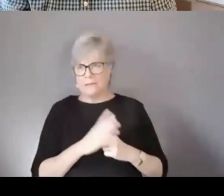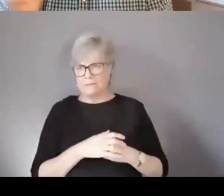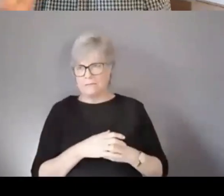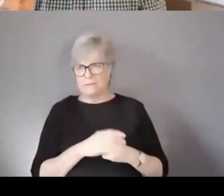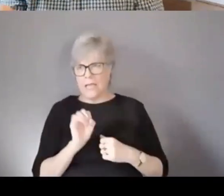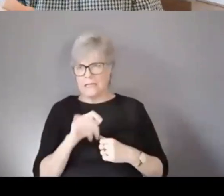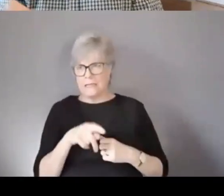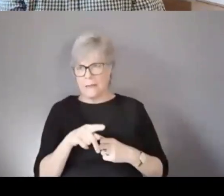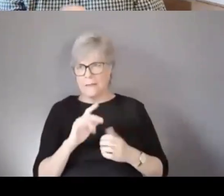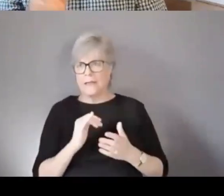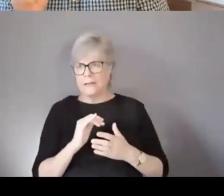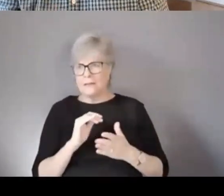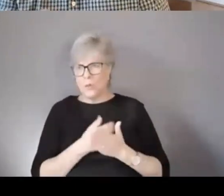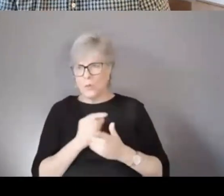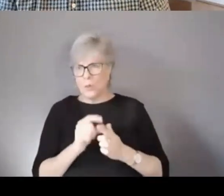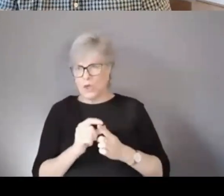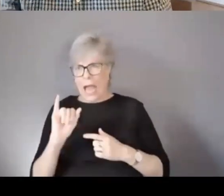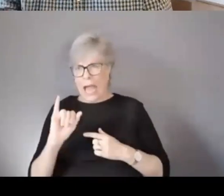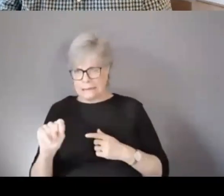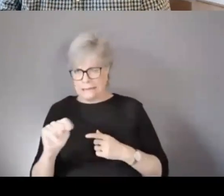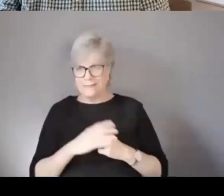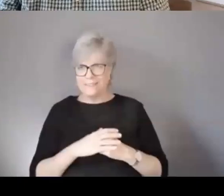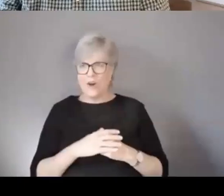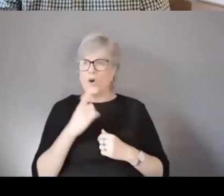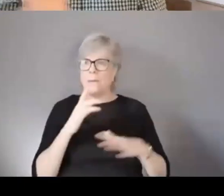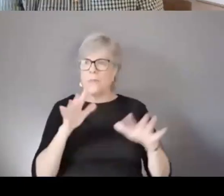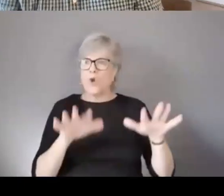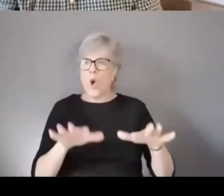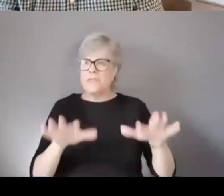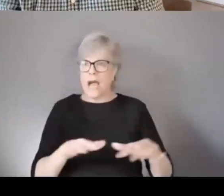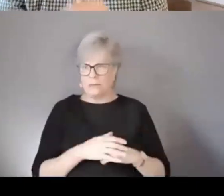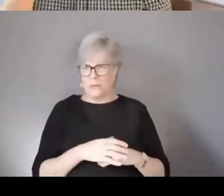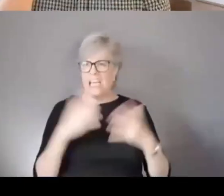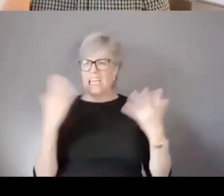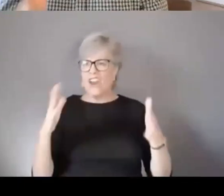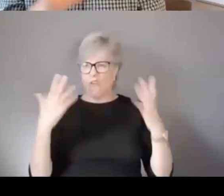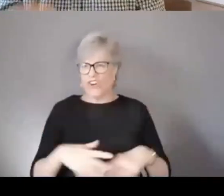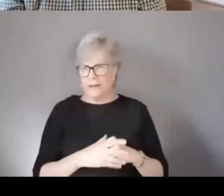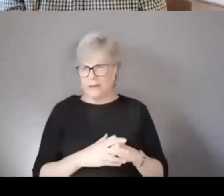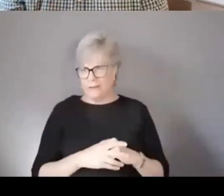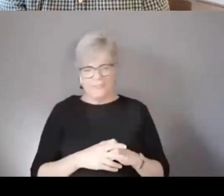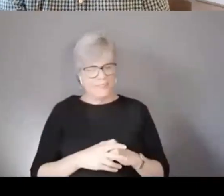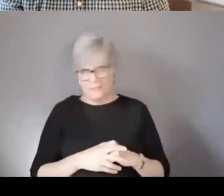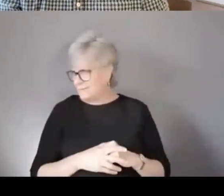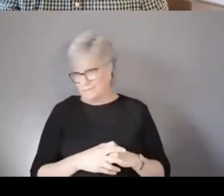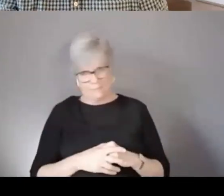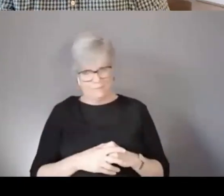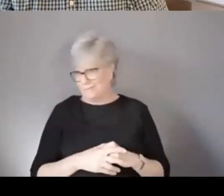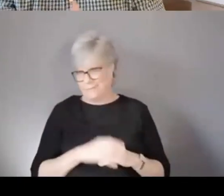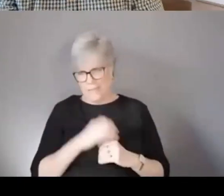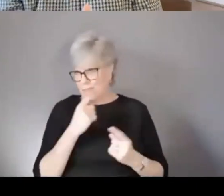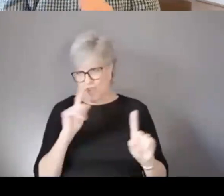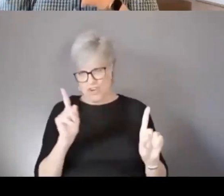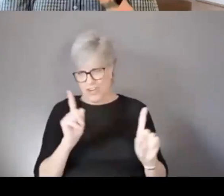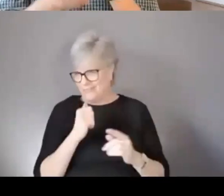STOP, new word IT, or to tell them to calm down or get over it, right? So that's not what we're gonna focus on.